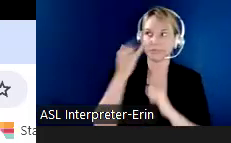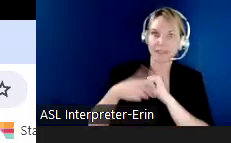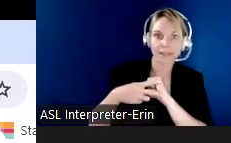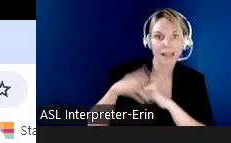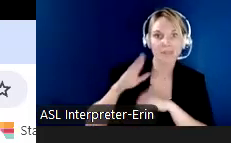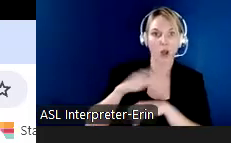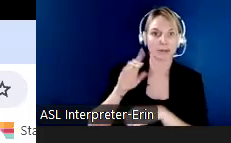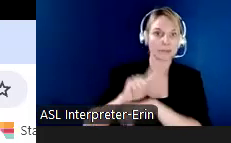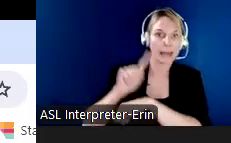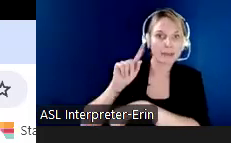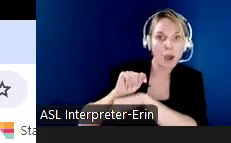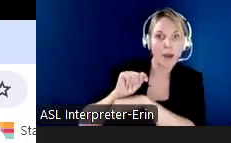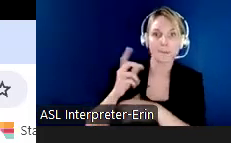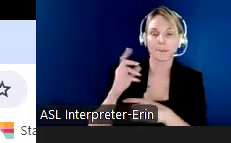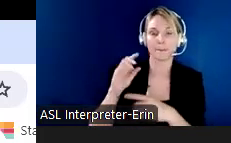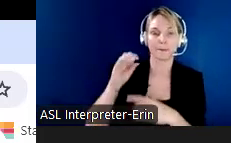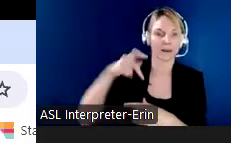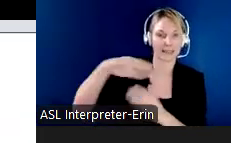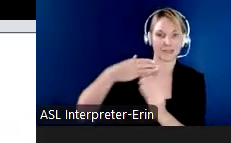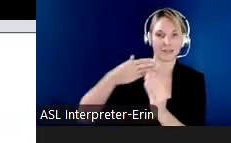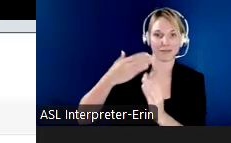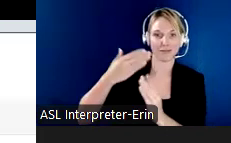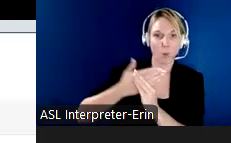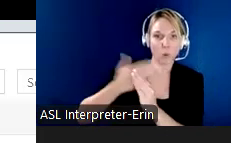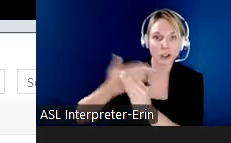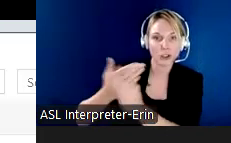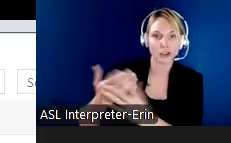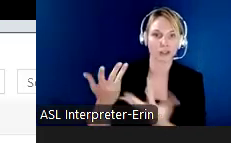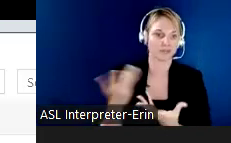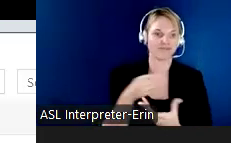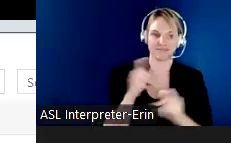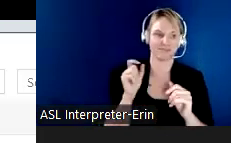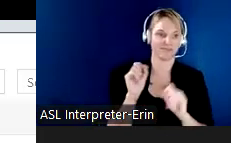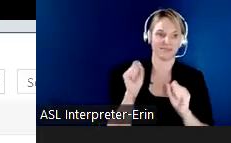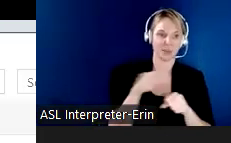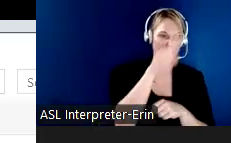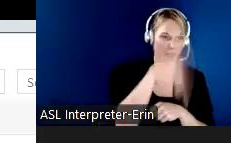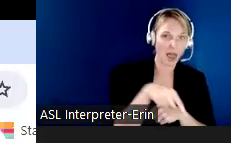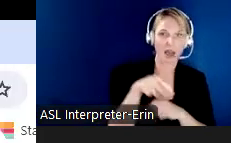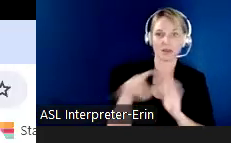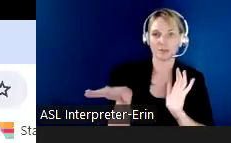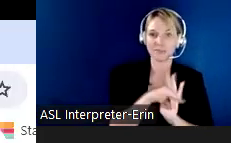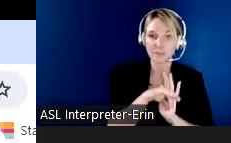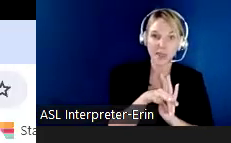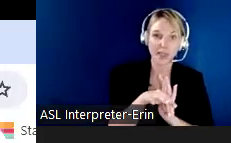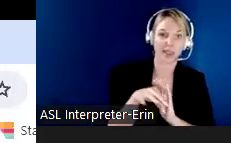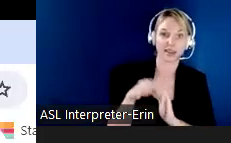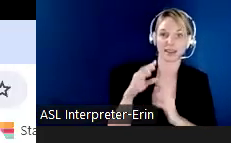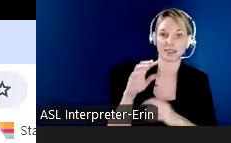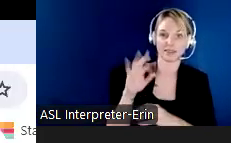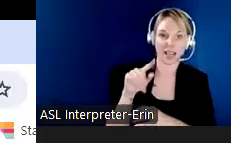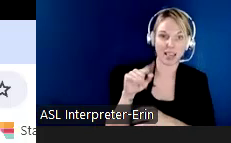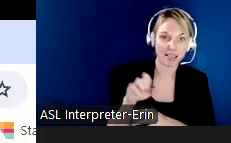in, um, or you can do the choose a file and you can go this route as well. This is the file